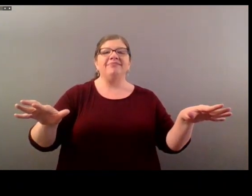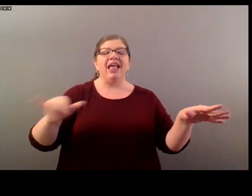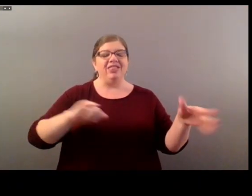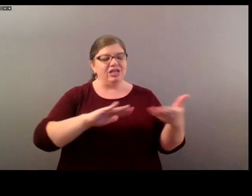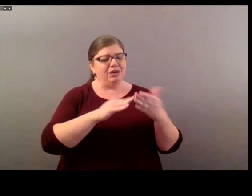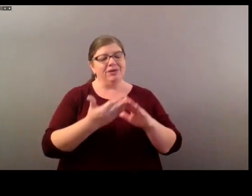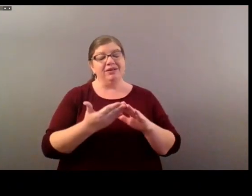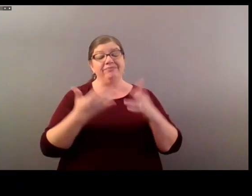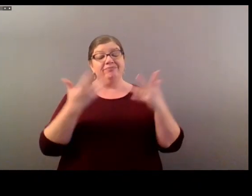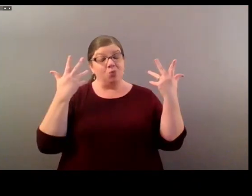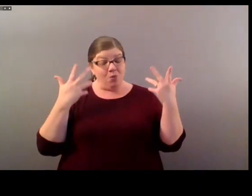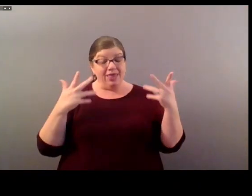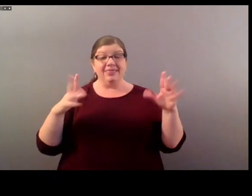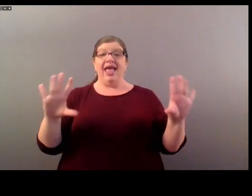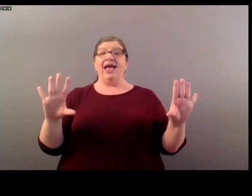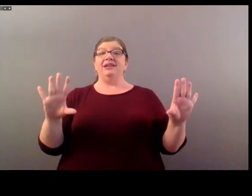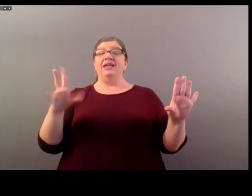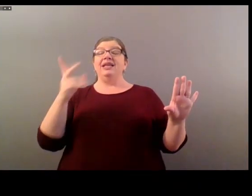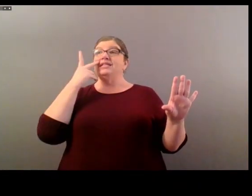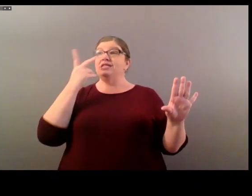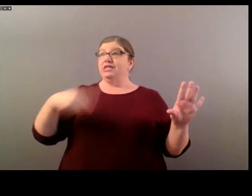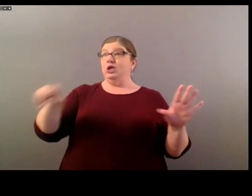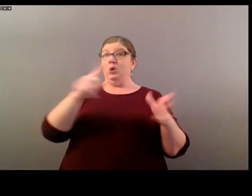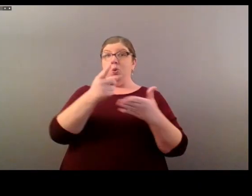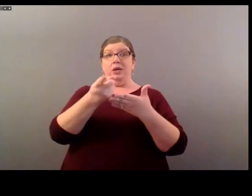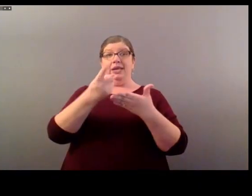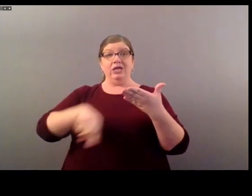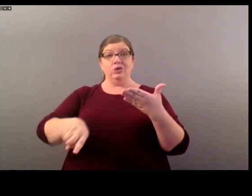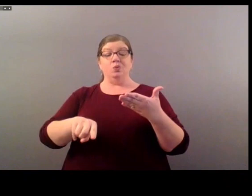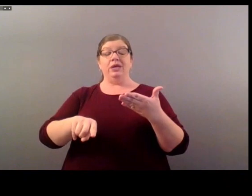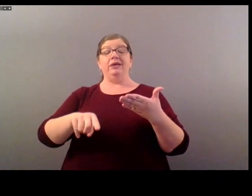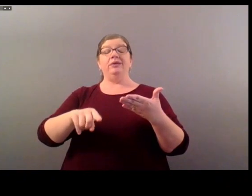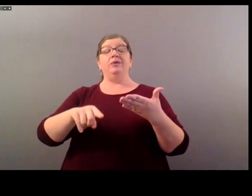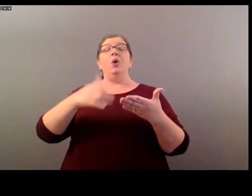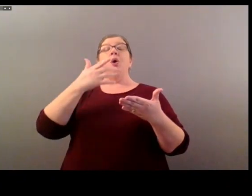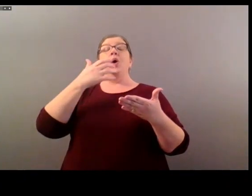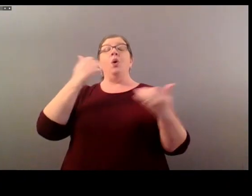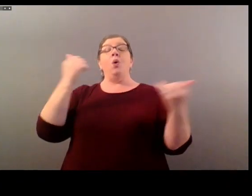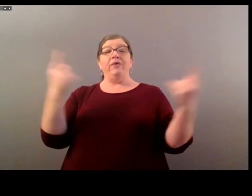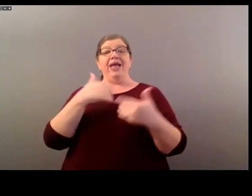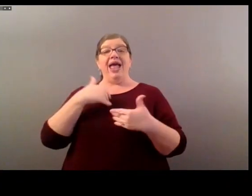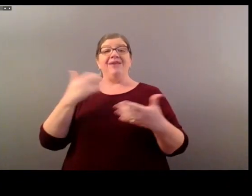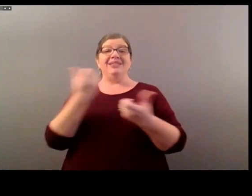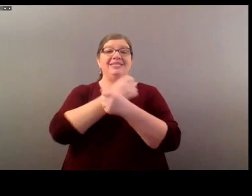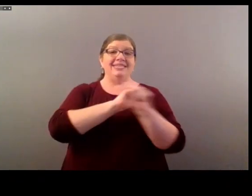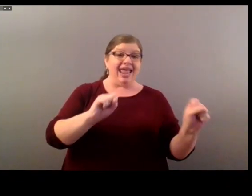that, we will see you next week. We wish everyone a safe and happy and